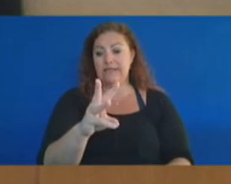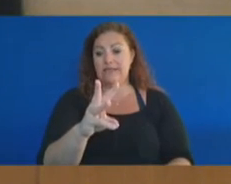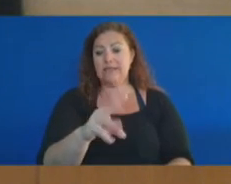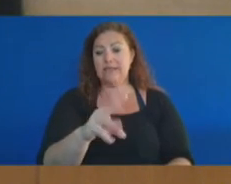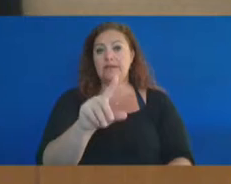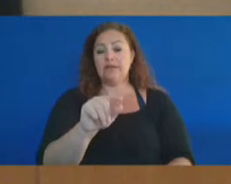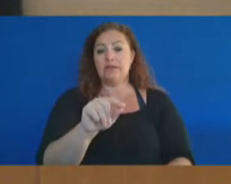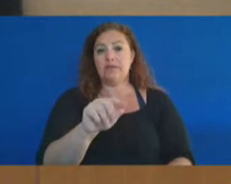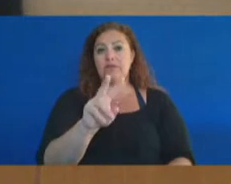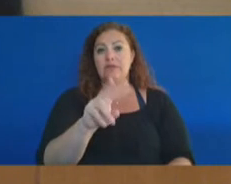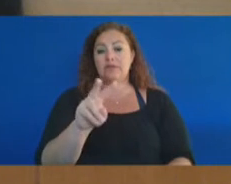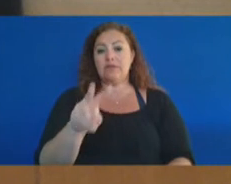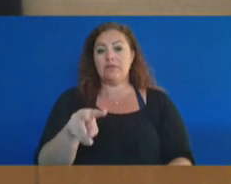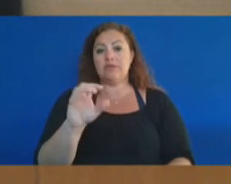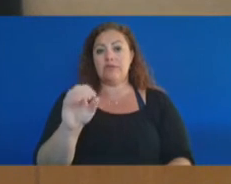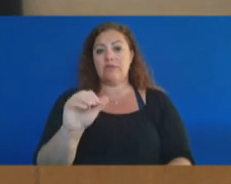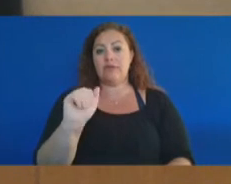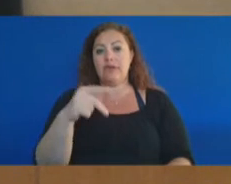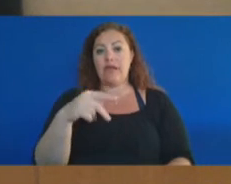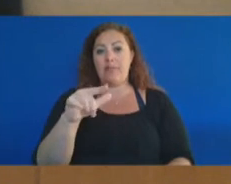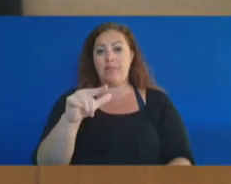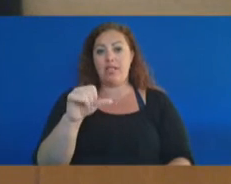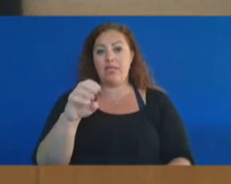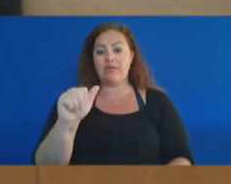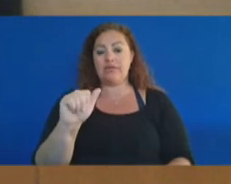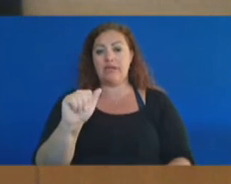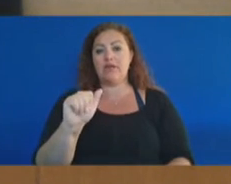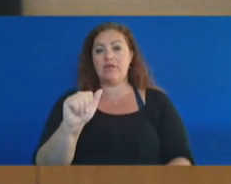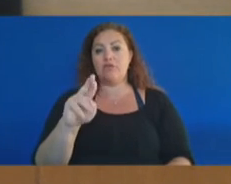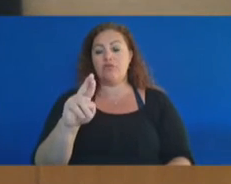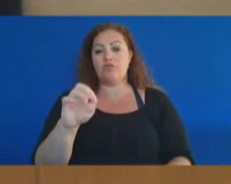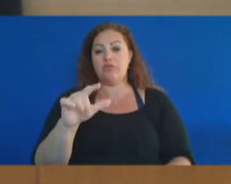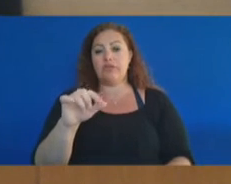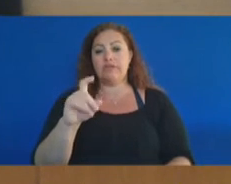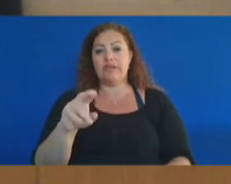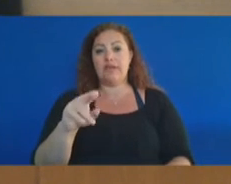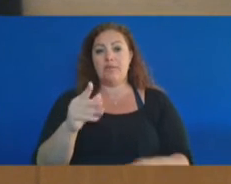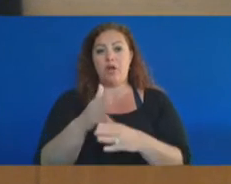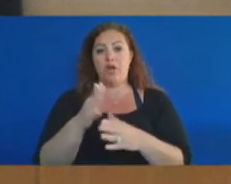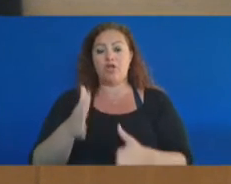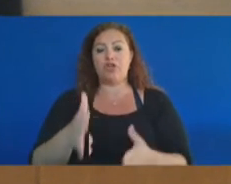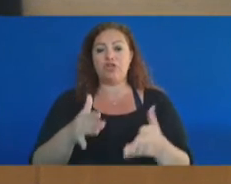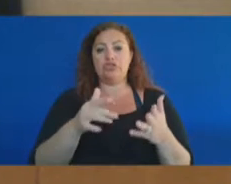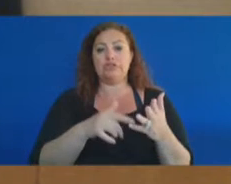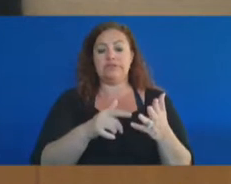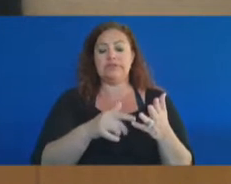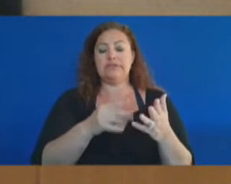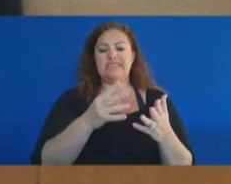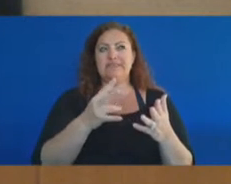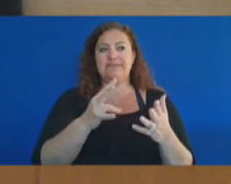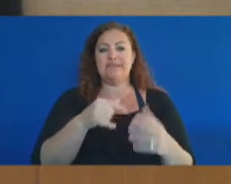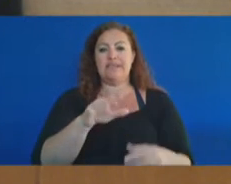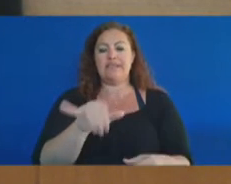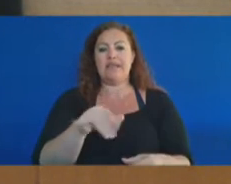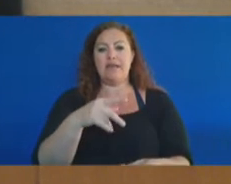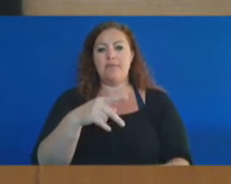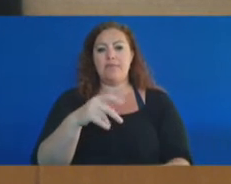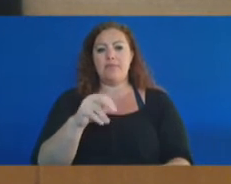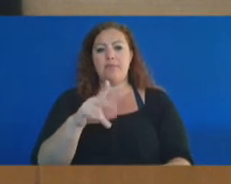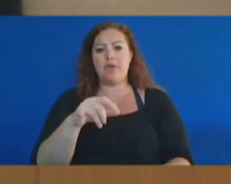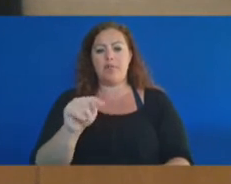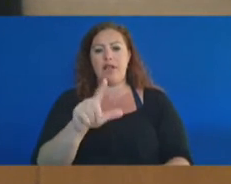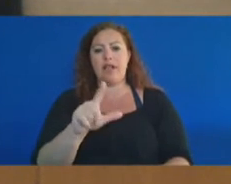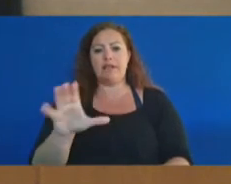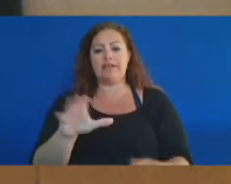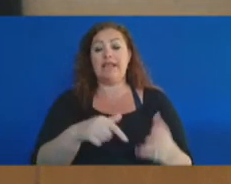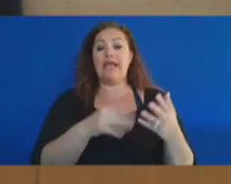087 by Appaloosa real estate Partners item 17 2022 133 Paramount Development LLC item 18